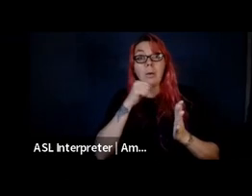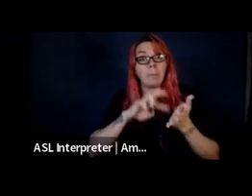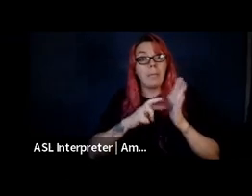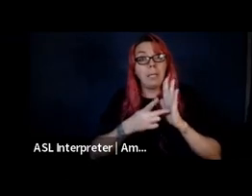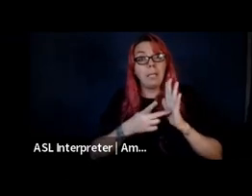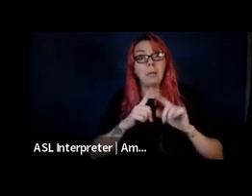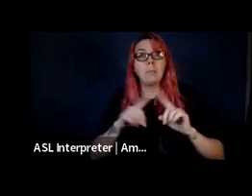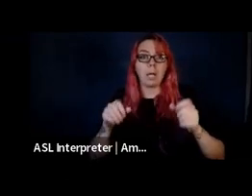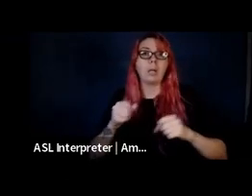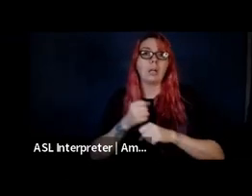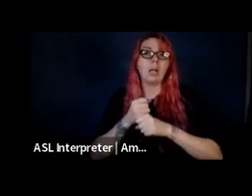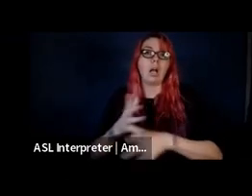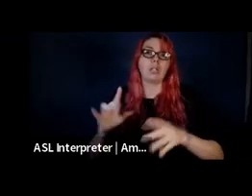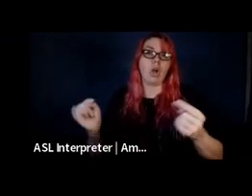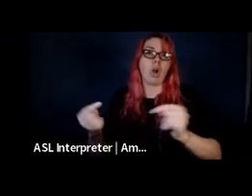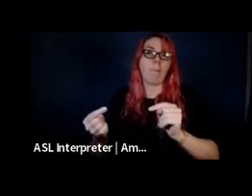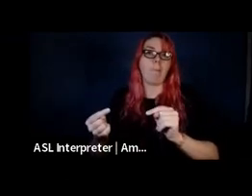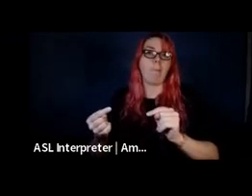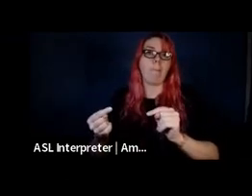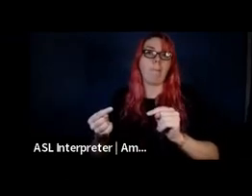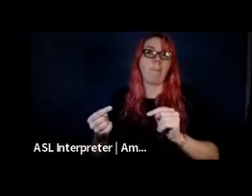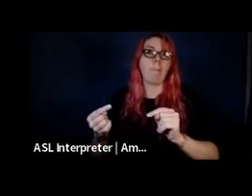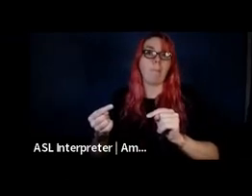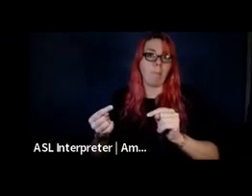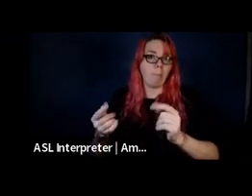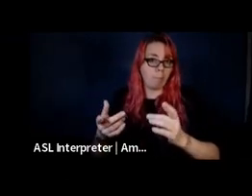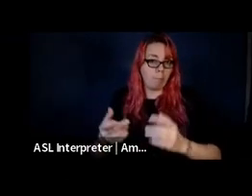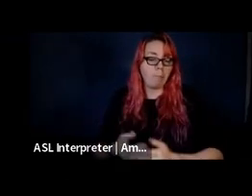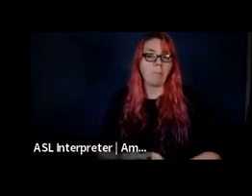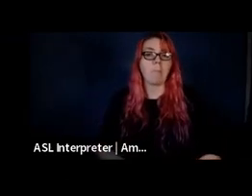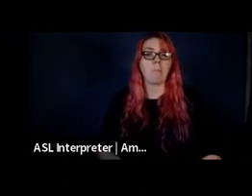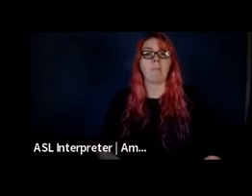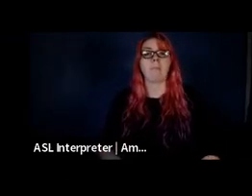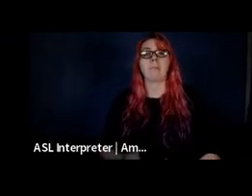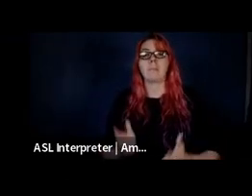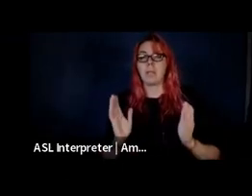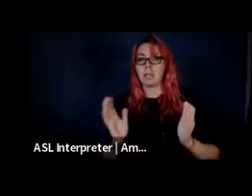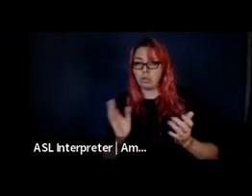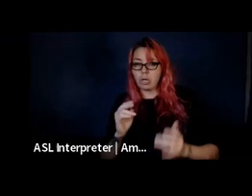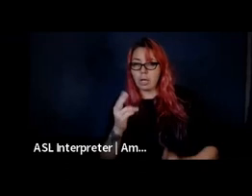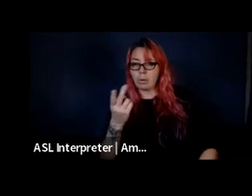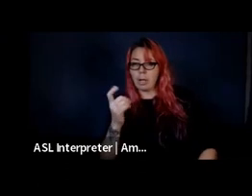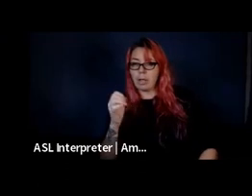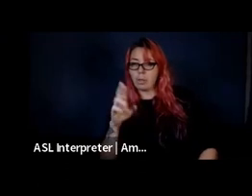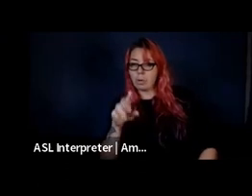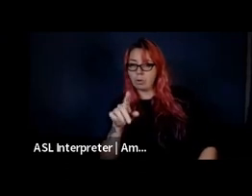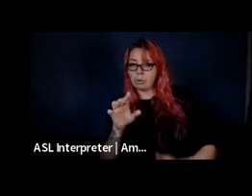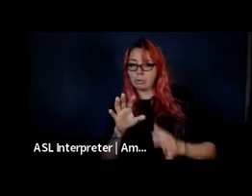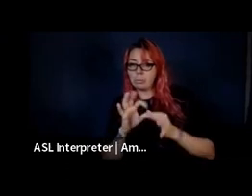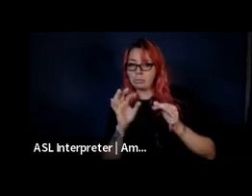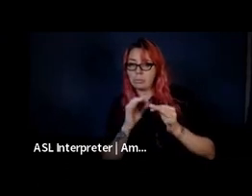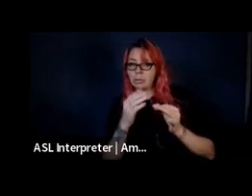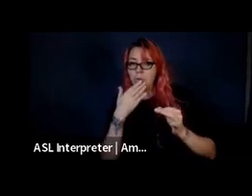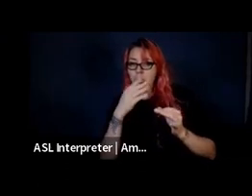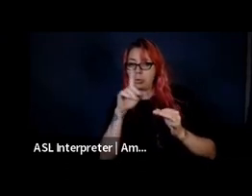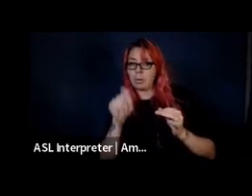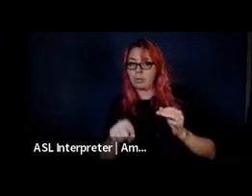Right? And so Heather's asked a good question in the chat. Maybe instead of the word blindsided, what's another word that we could